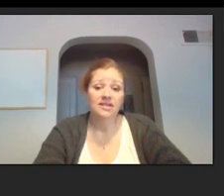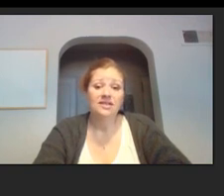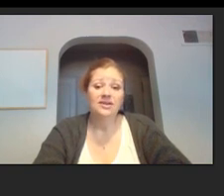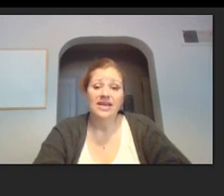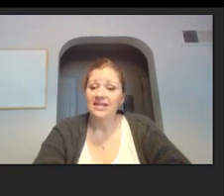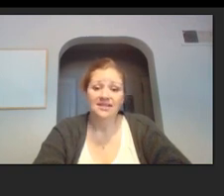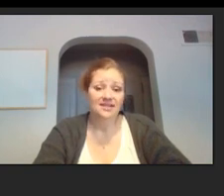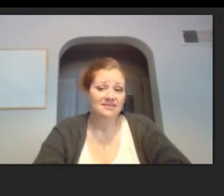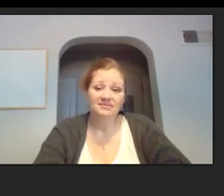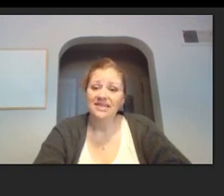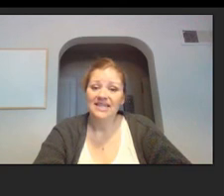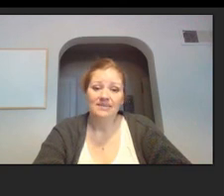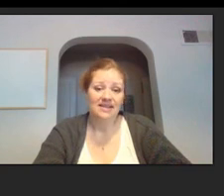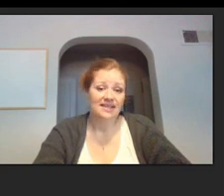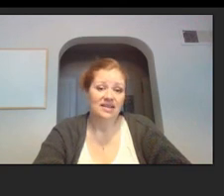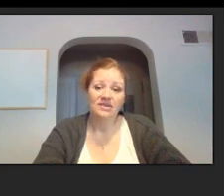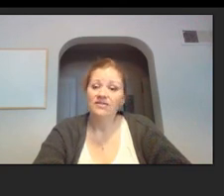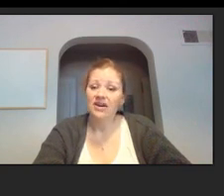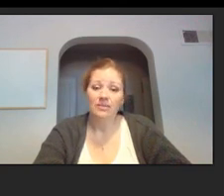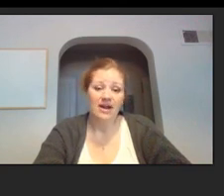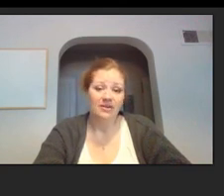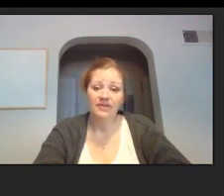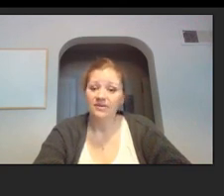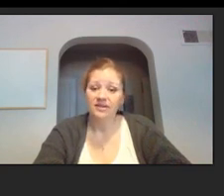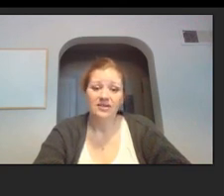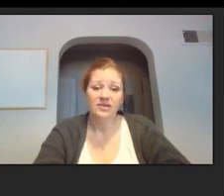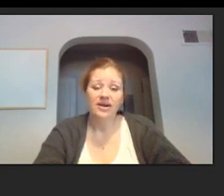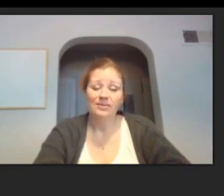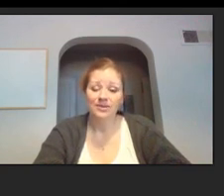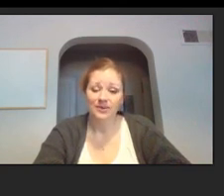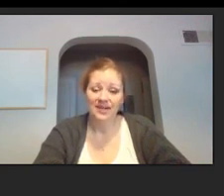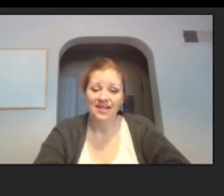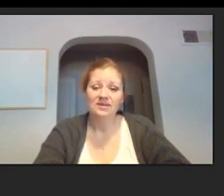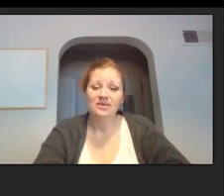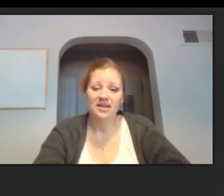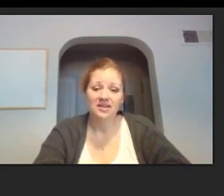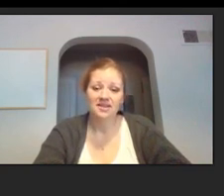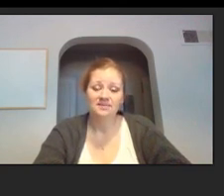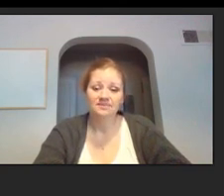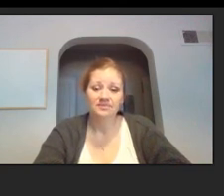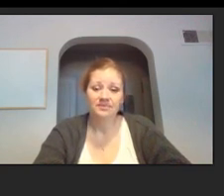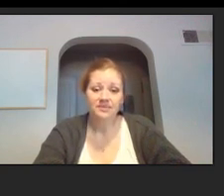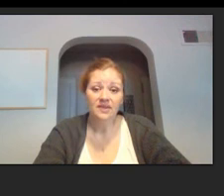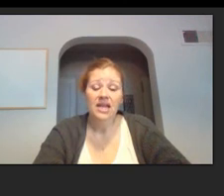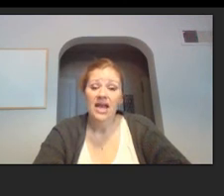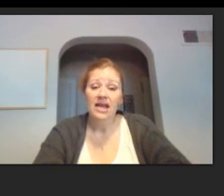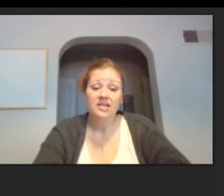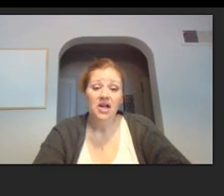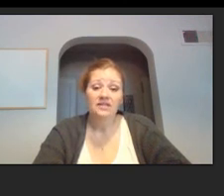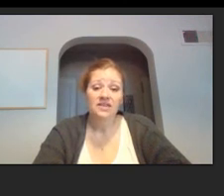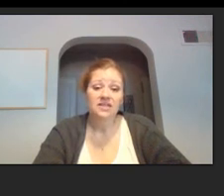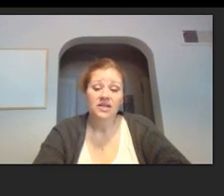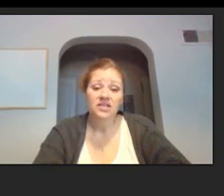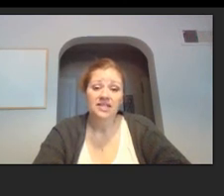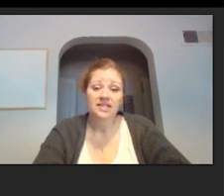that. So yes, Miss Amy is going to be very proud of you if you are able to work nicely with others. And